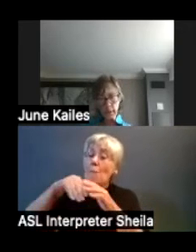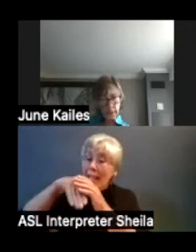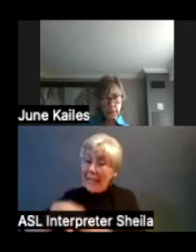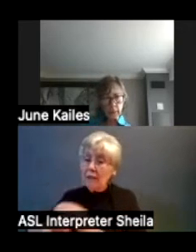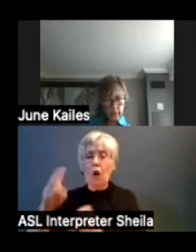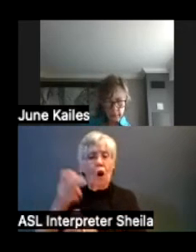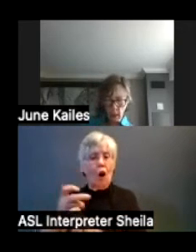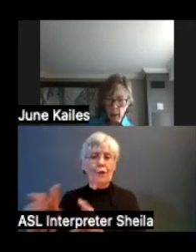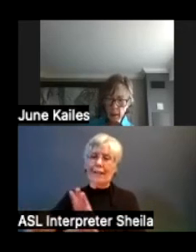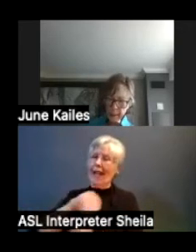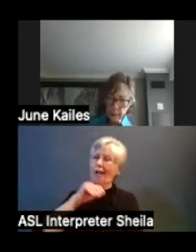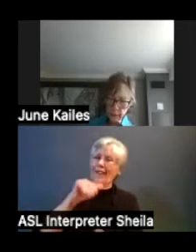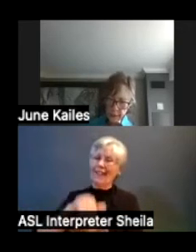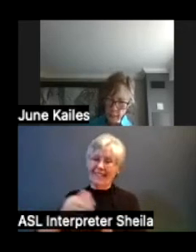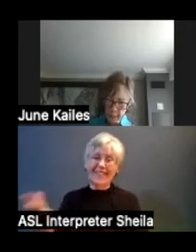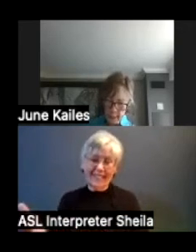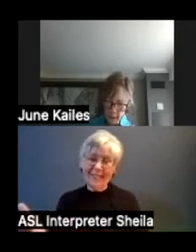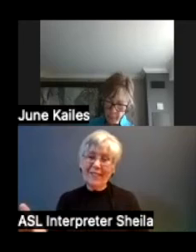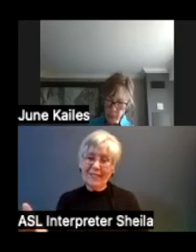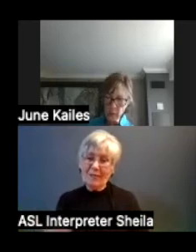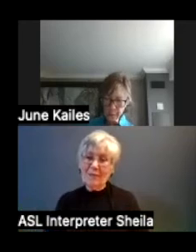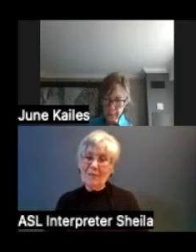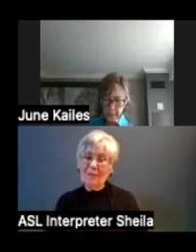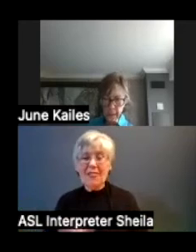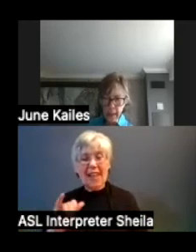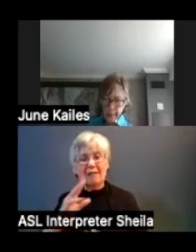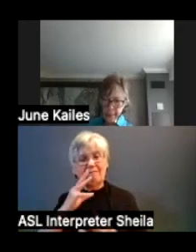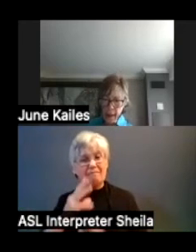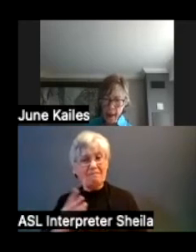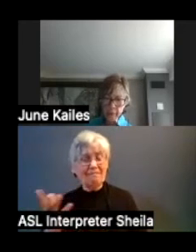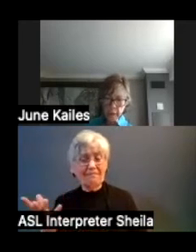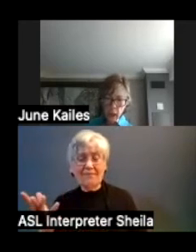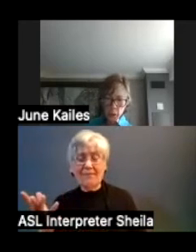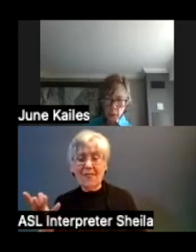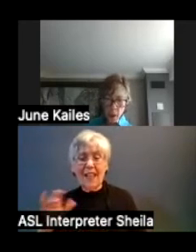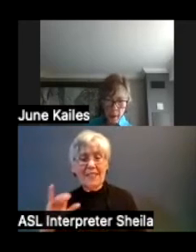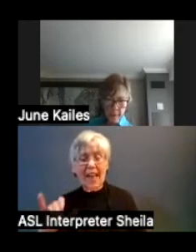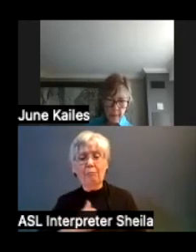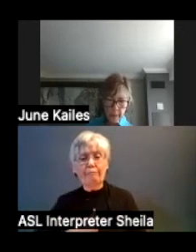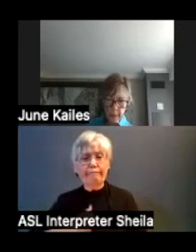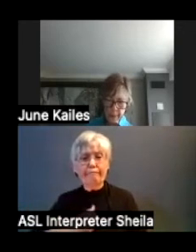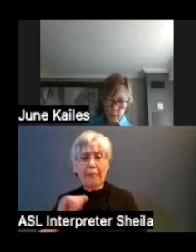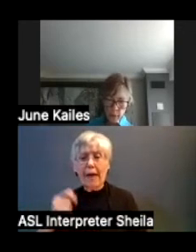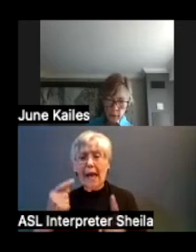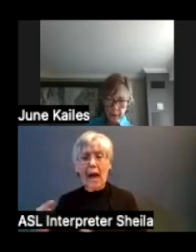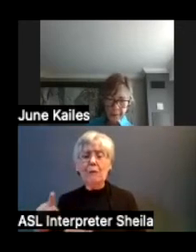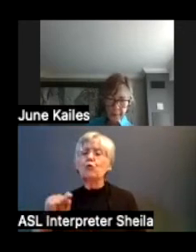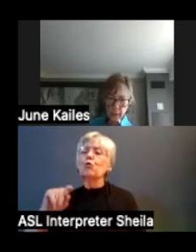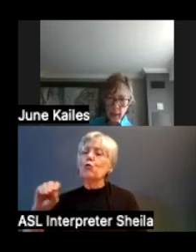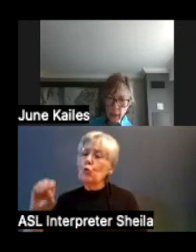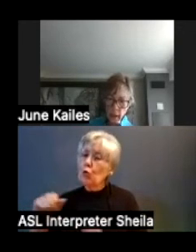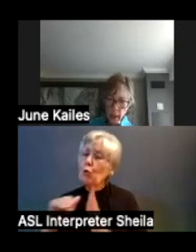once one is in a nursing home. And unfortunately, that happens all too often in